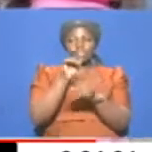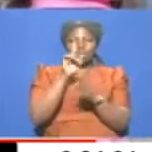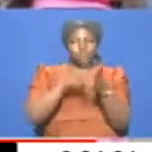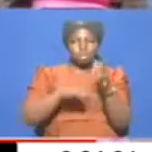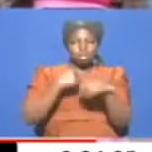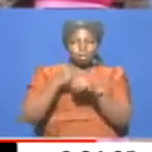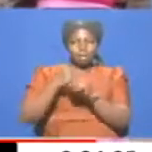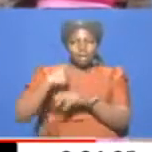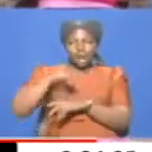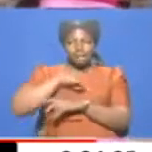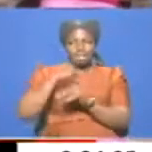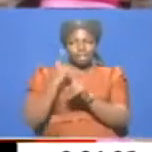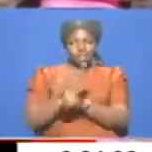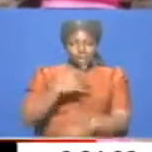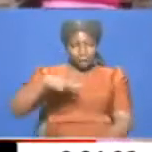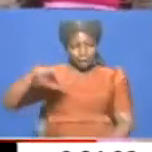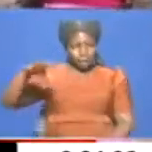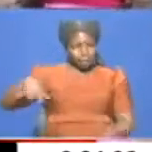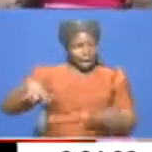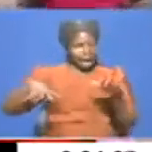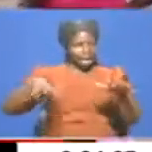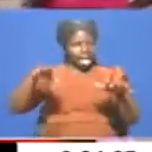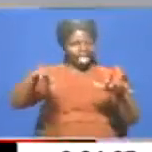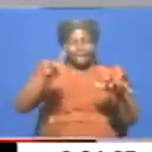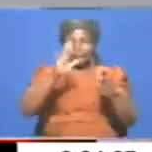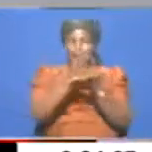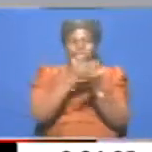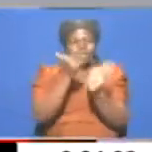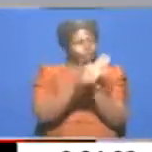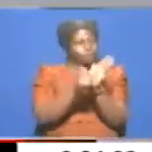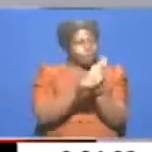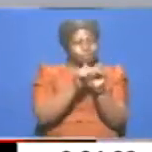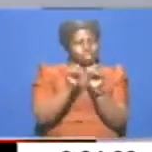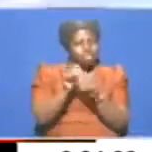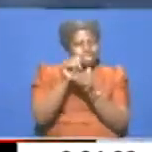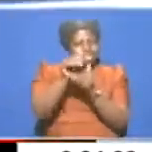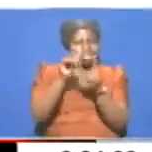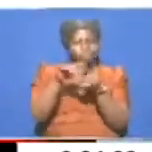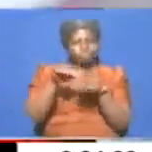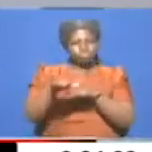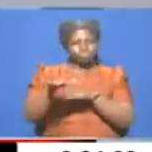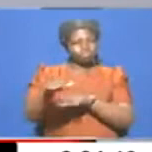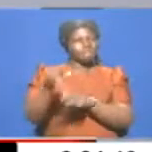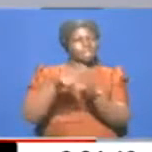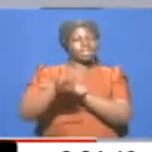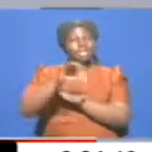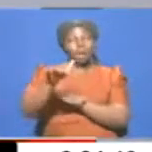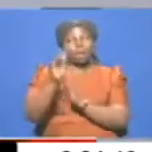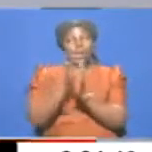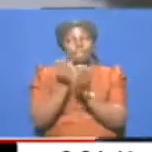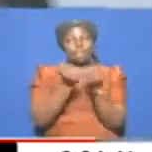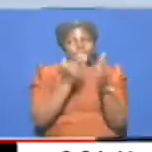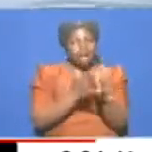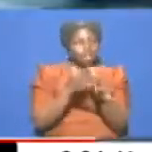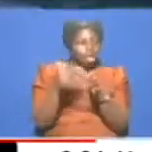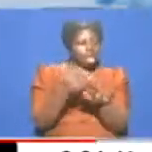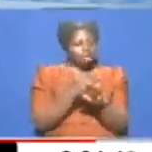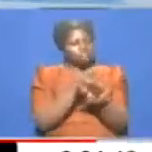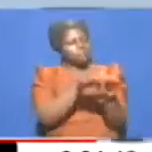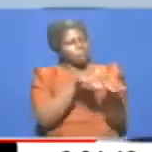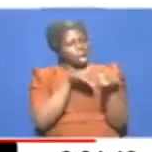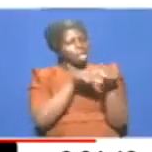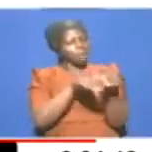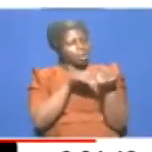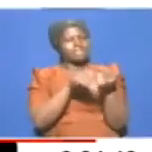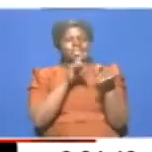Parking is part of the problem identified to be causing traffic in urban centers, with drivers agonizing over long waits when scouting for a